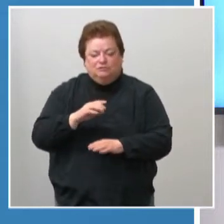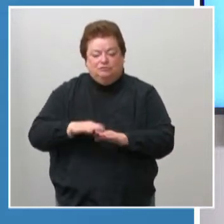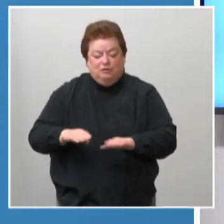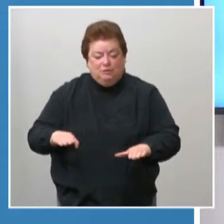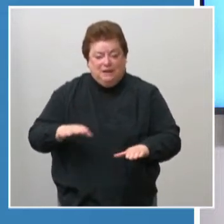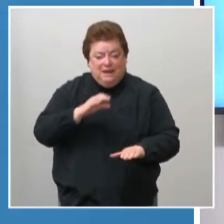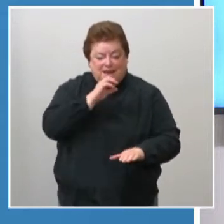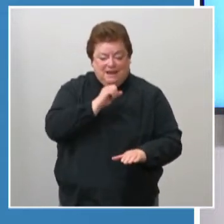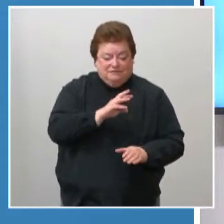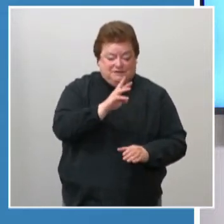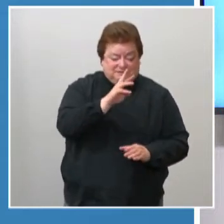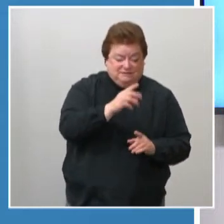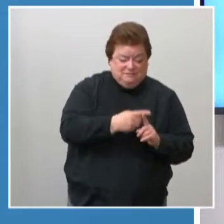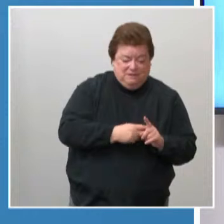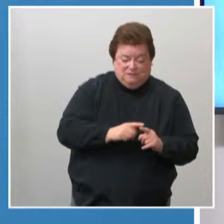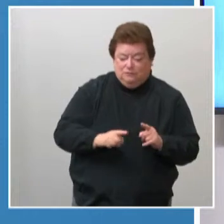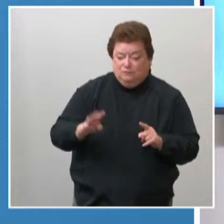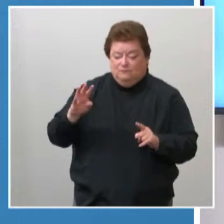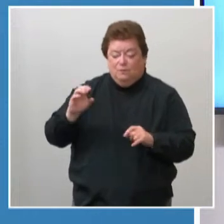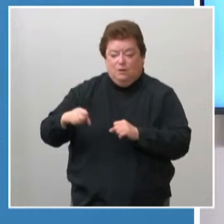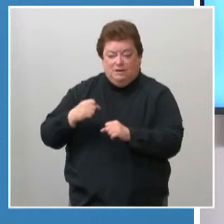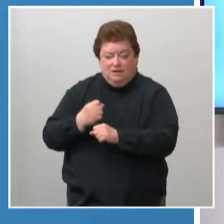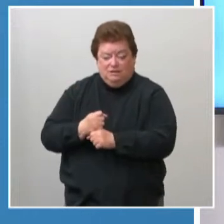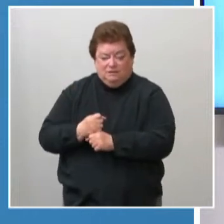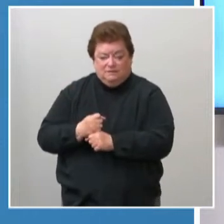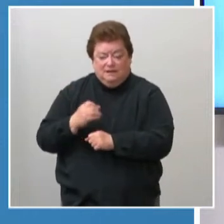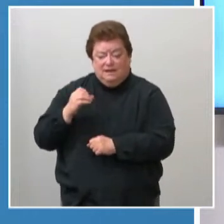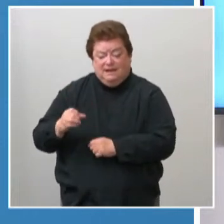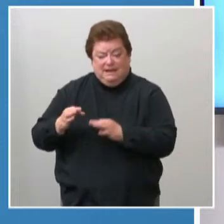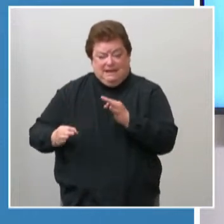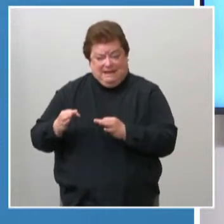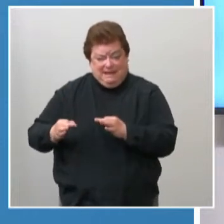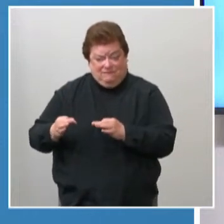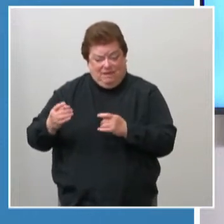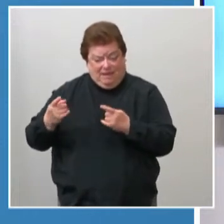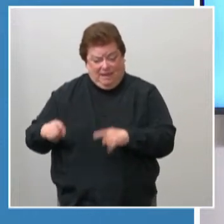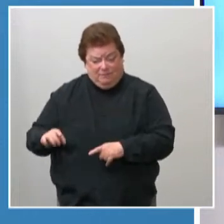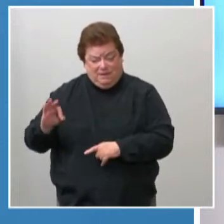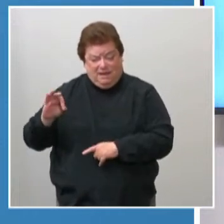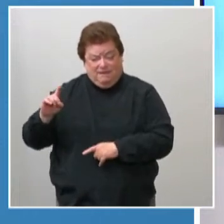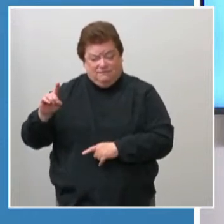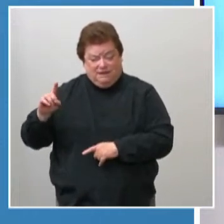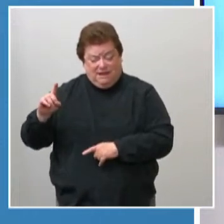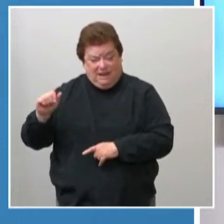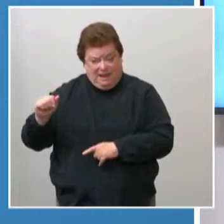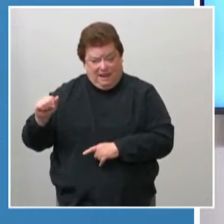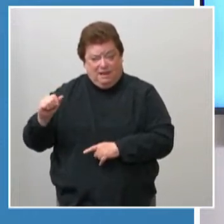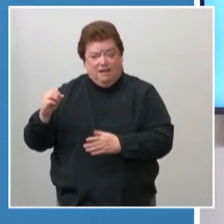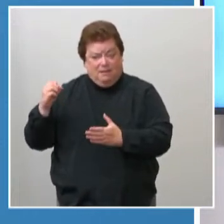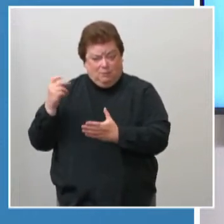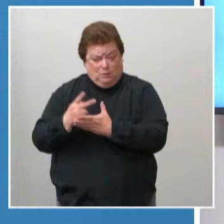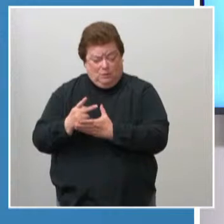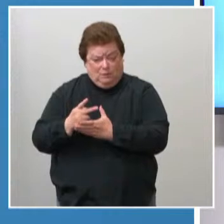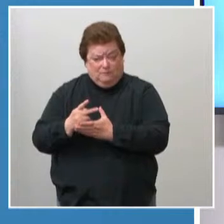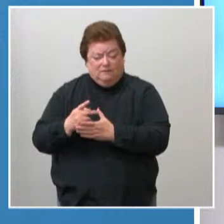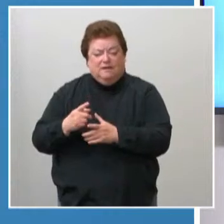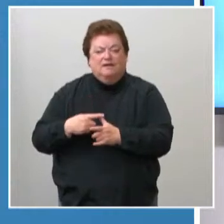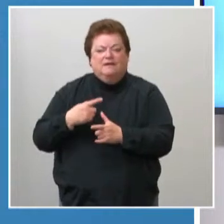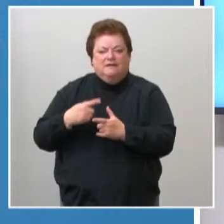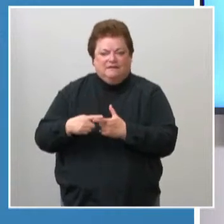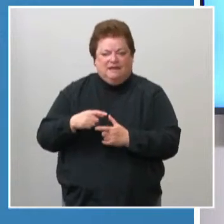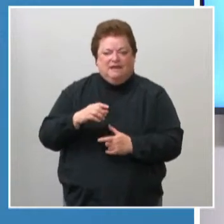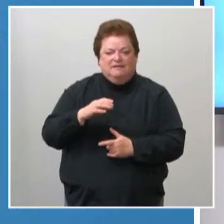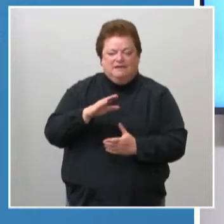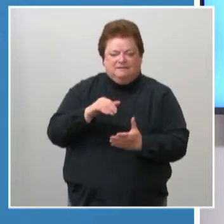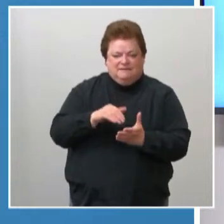through 4 years of age. If the FDA does authorize the vaccine for this age group, then the Centers